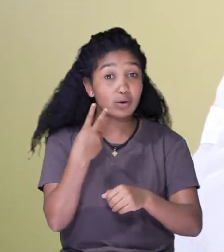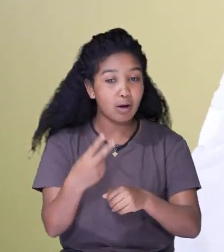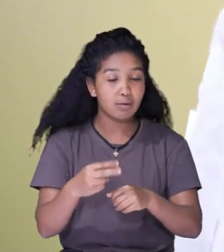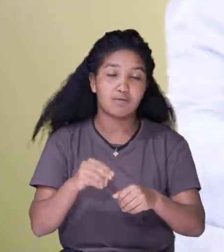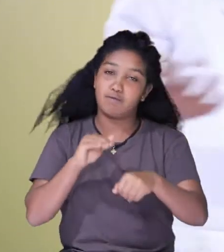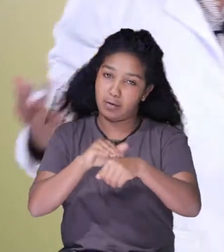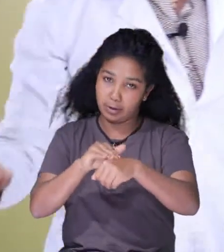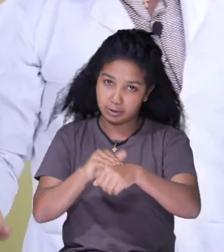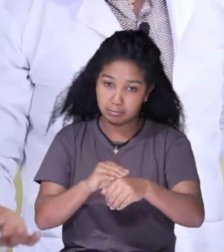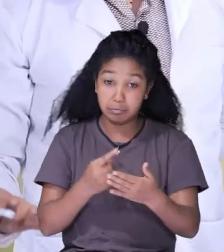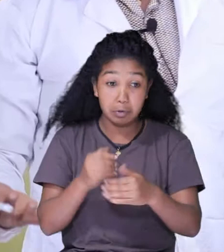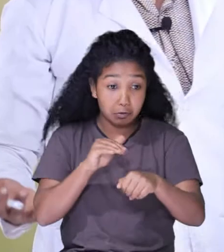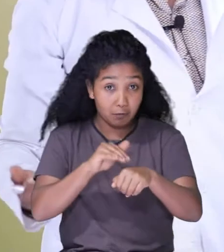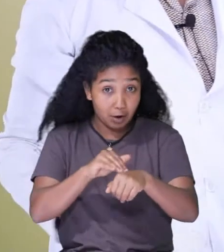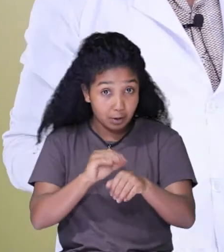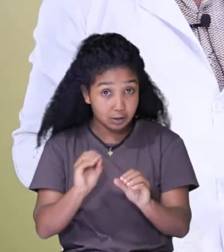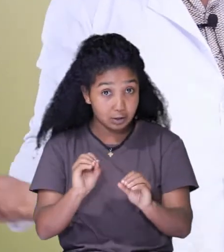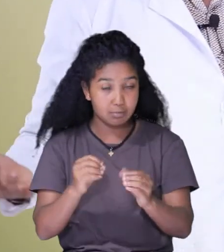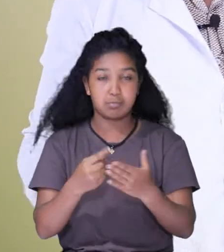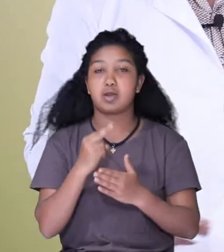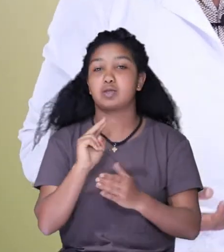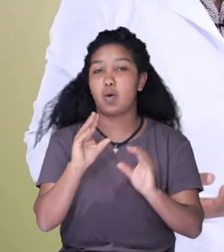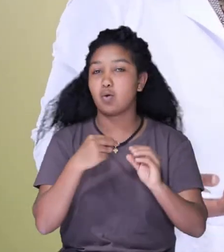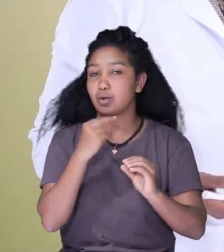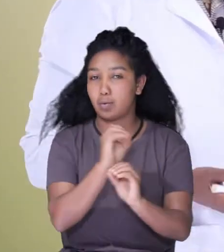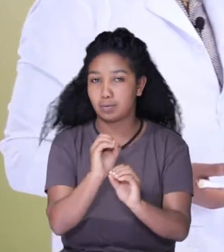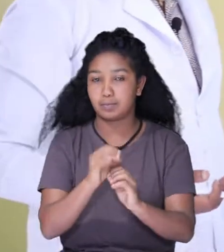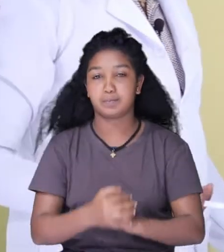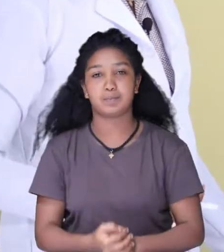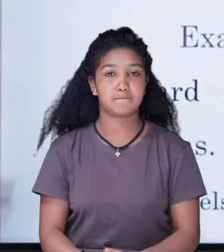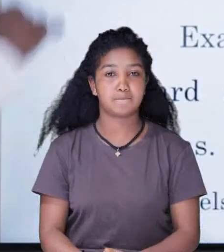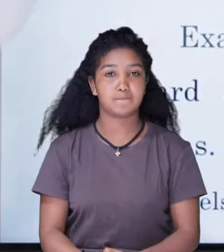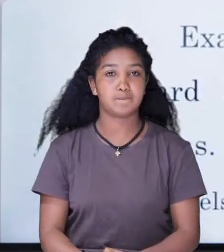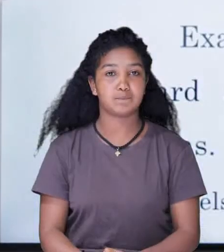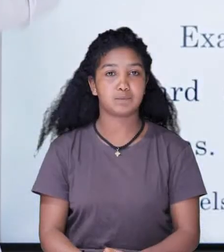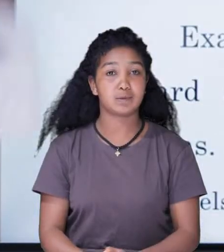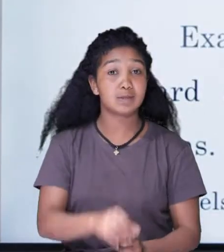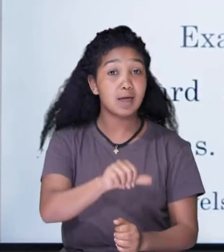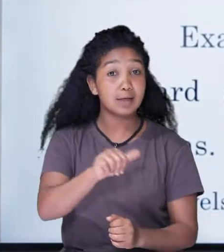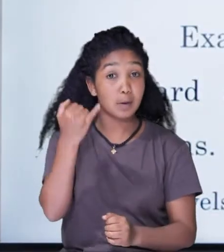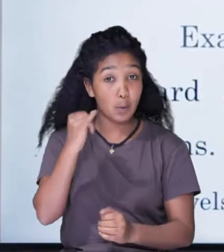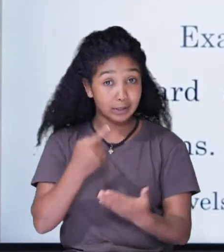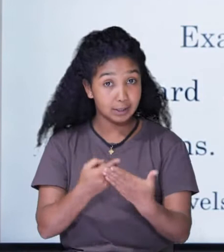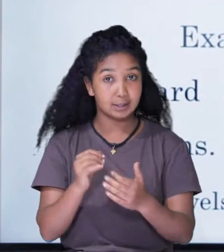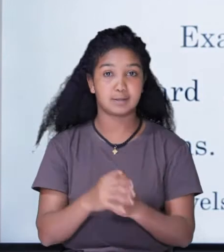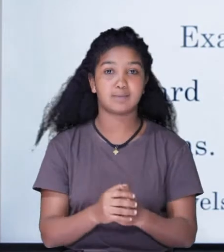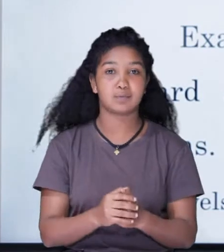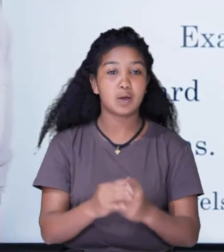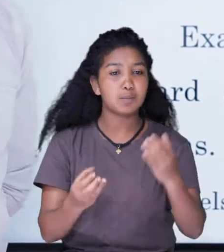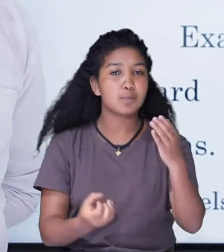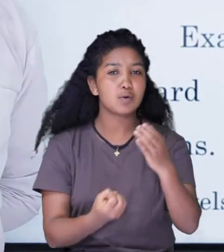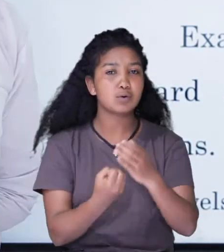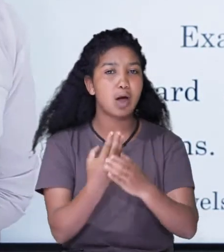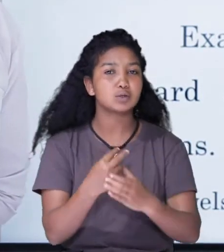vibration. If there is no vibration, there is no sound. And the other point is production